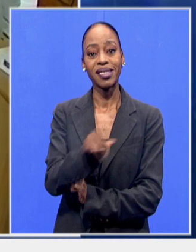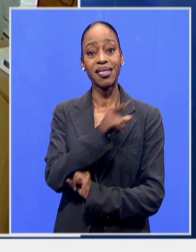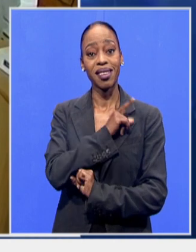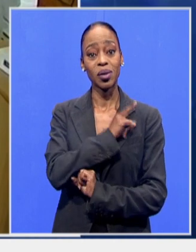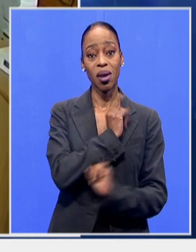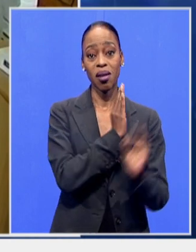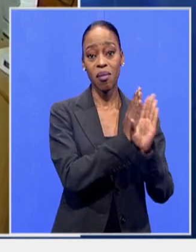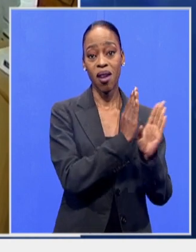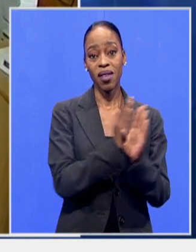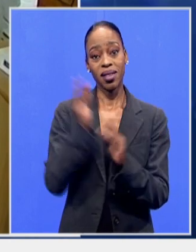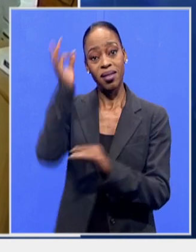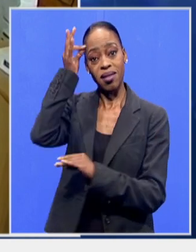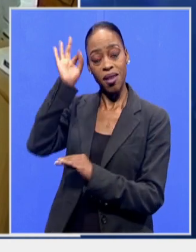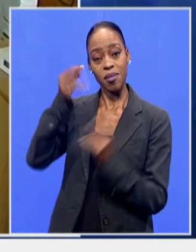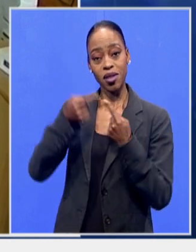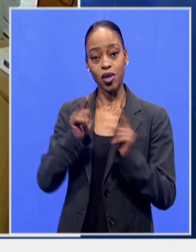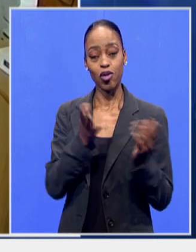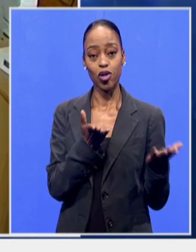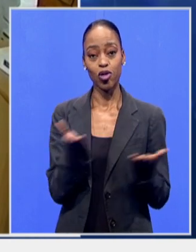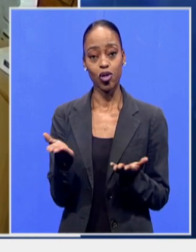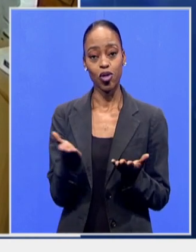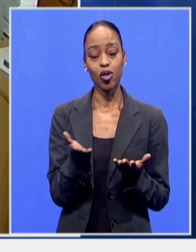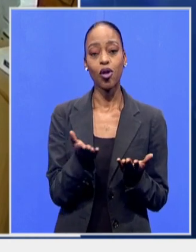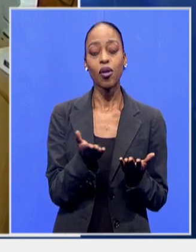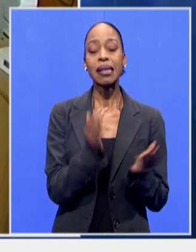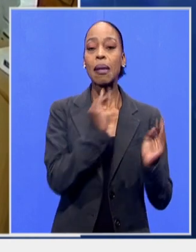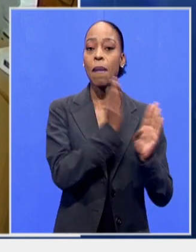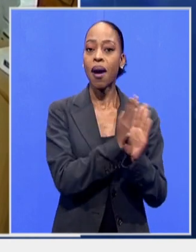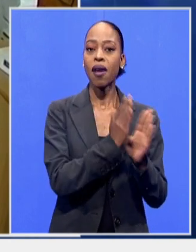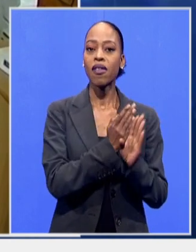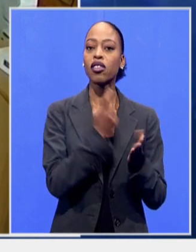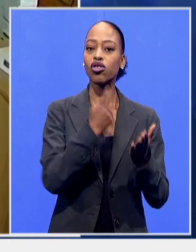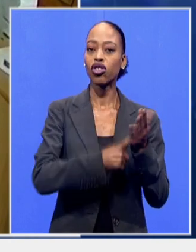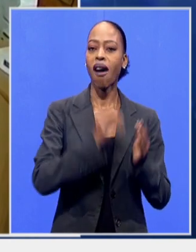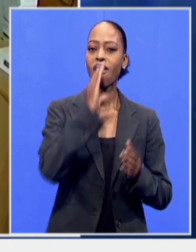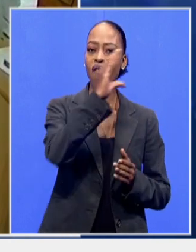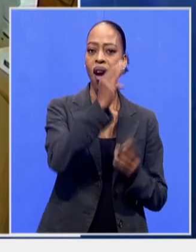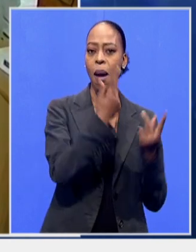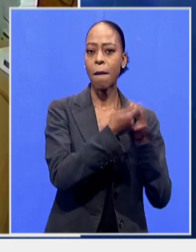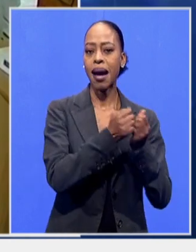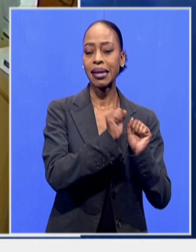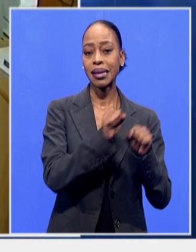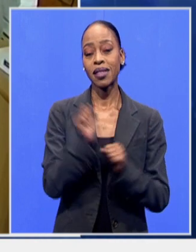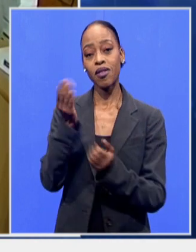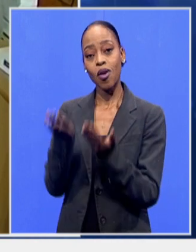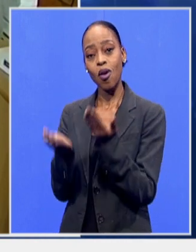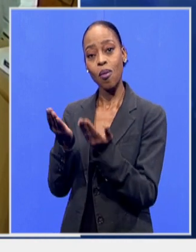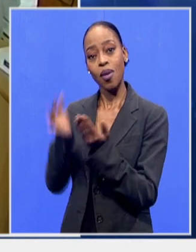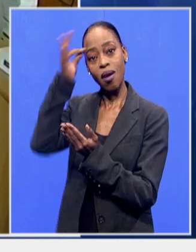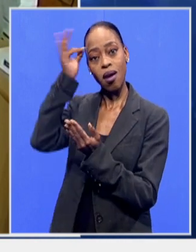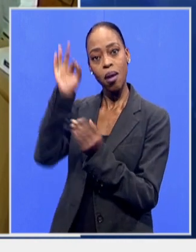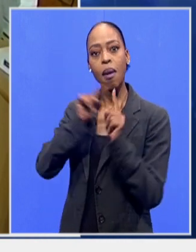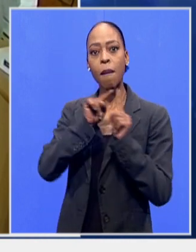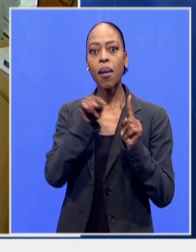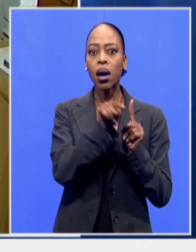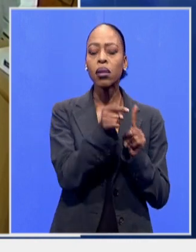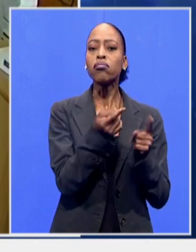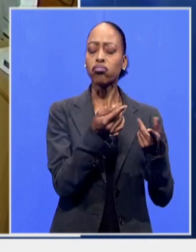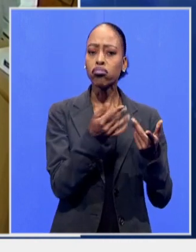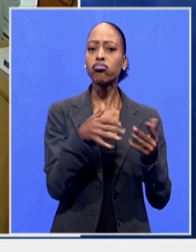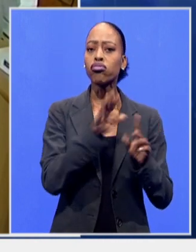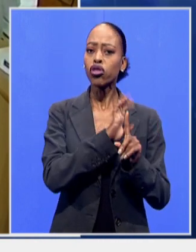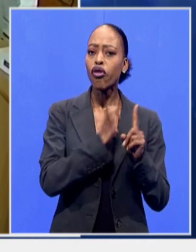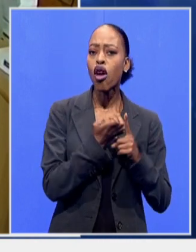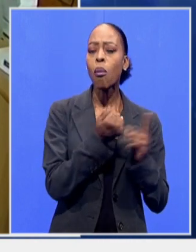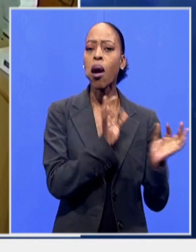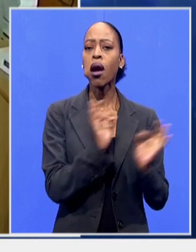about that. And then the private might be overcharging in many respects in the private sector, but they will be running facilities at a reasonable